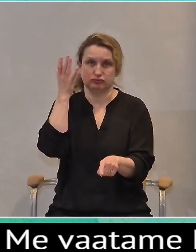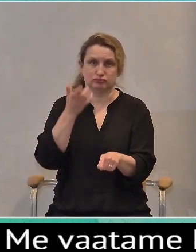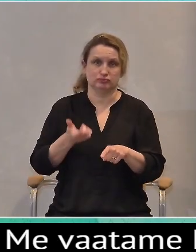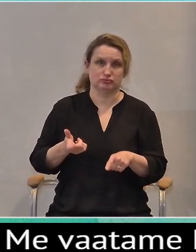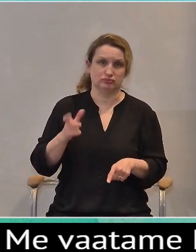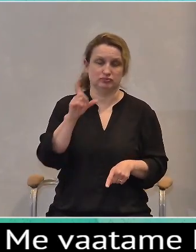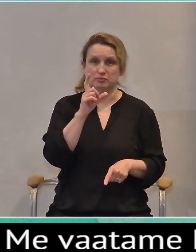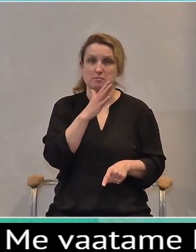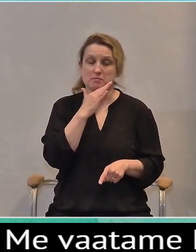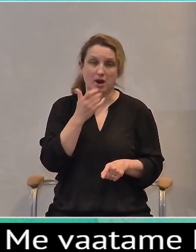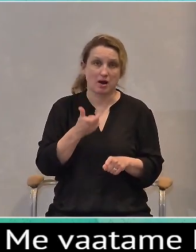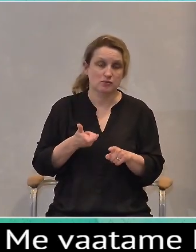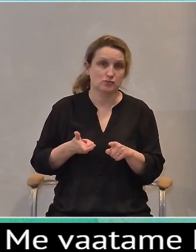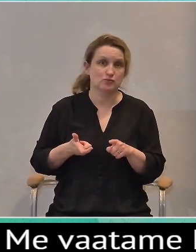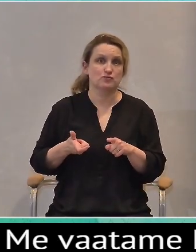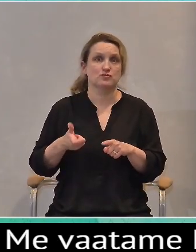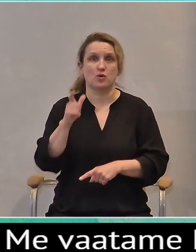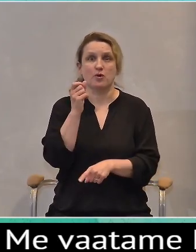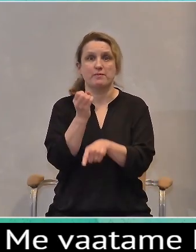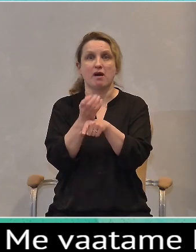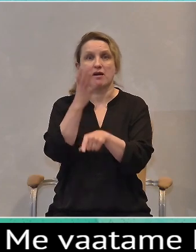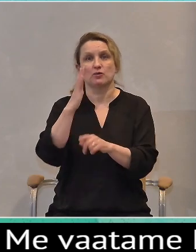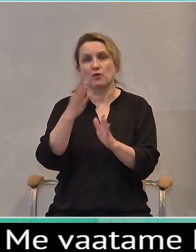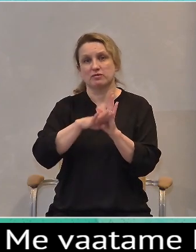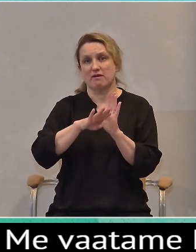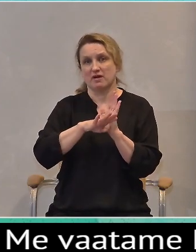secondly, the additional aspect, the price.